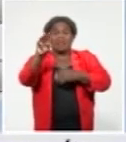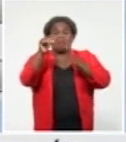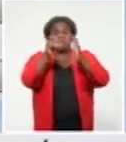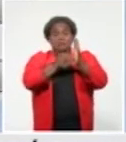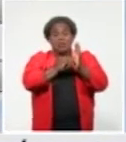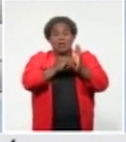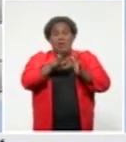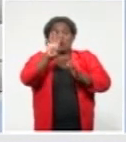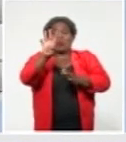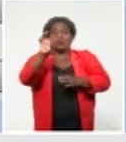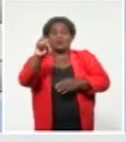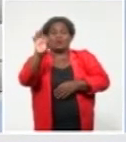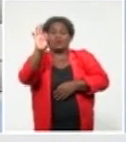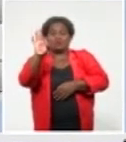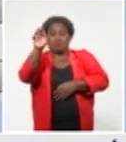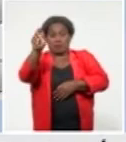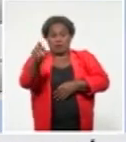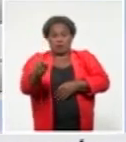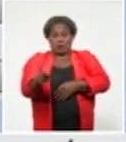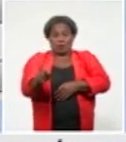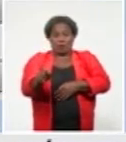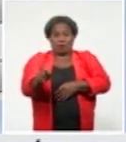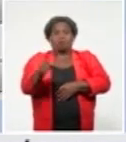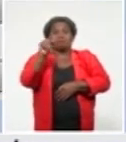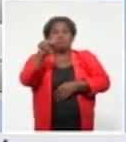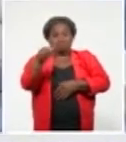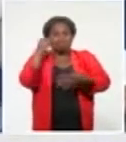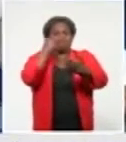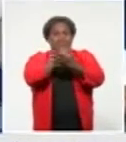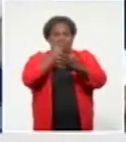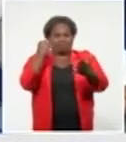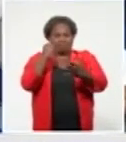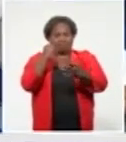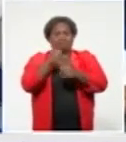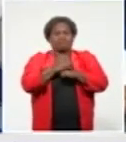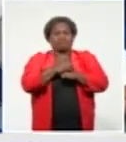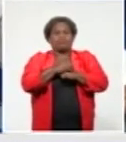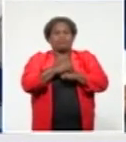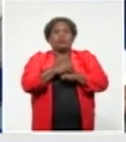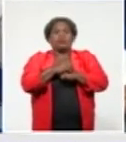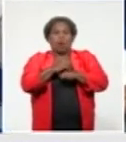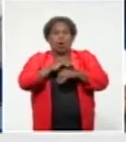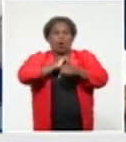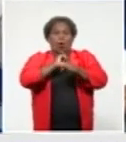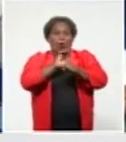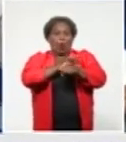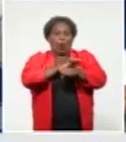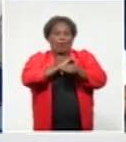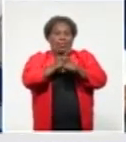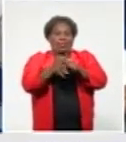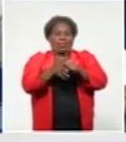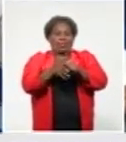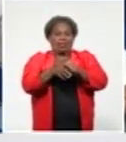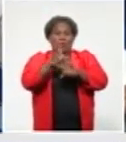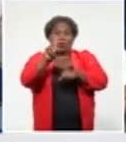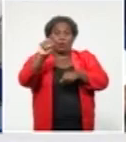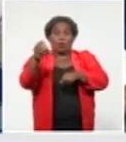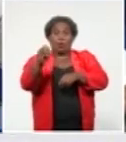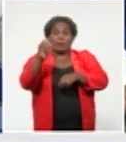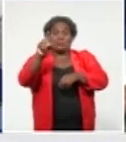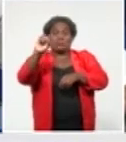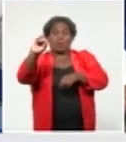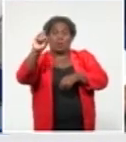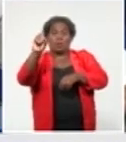represents 1.01% of all processed samples. We always emphasize Cuba's vigilant attitude. Hence,